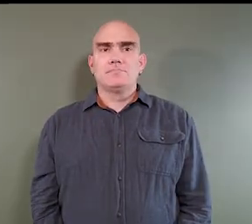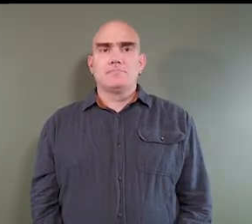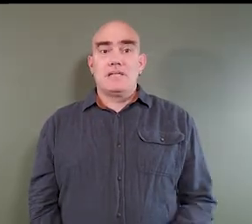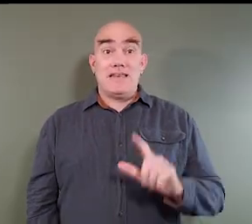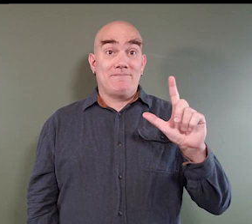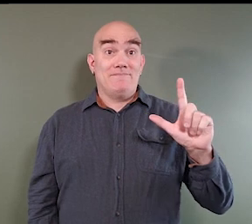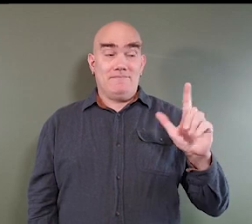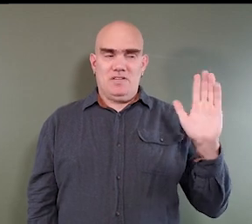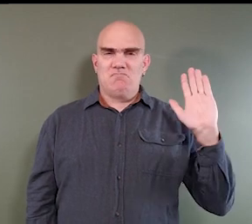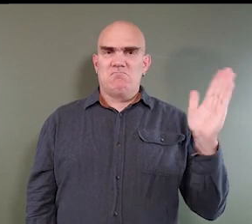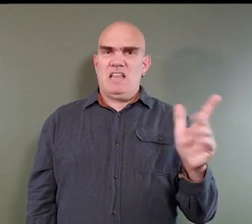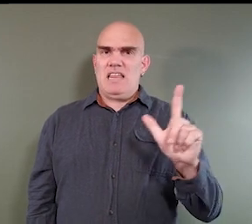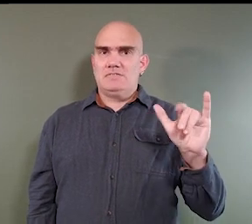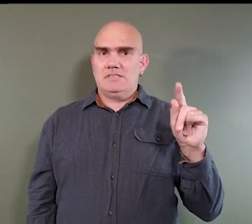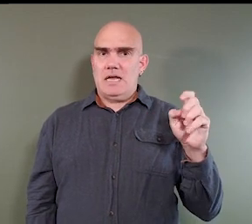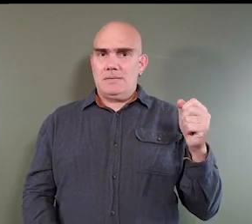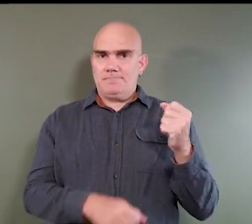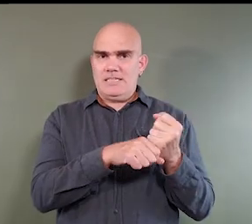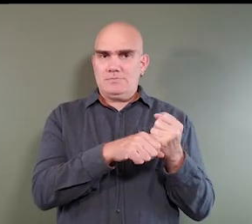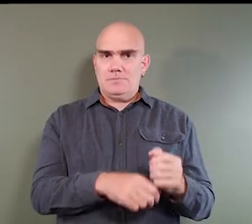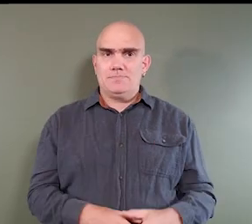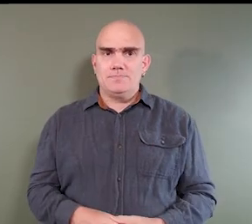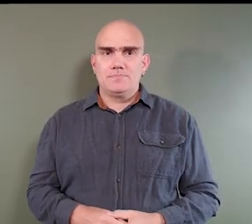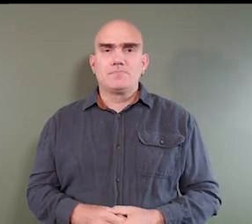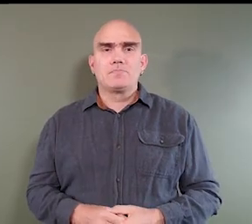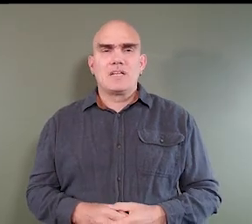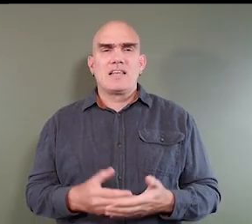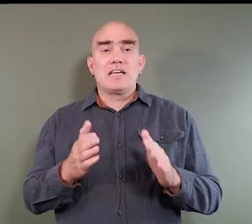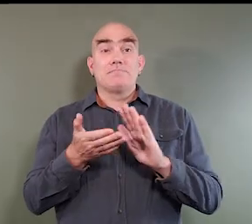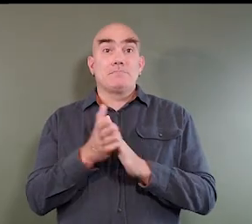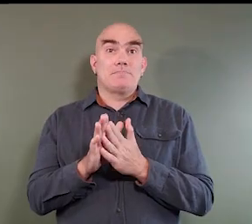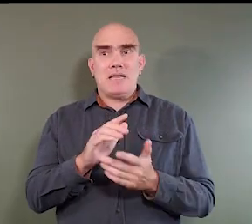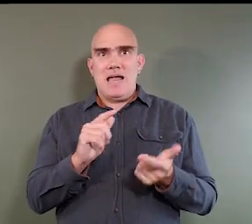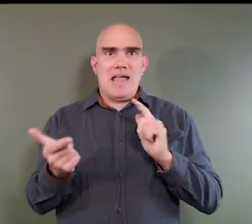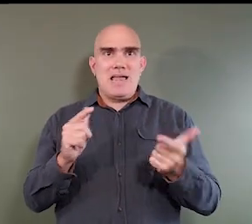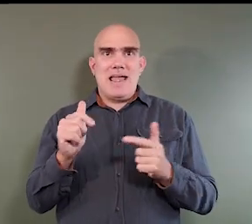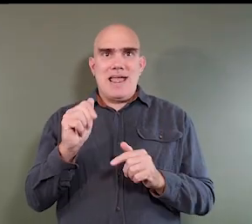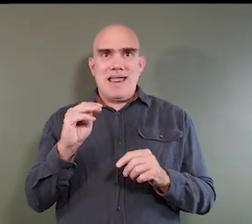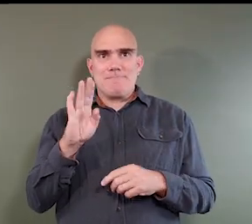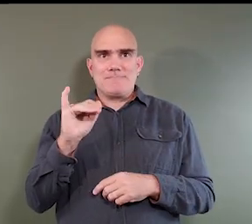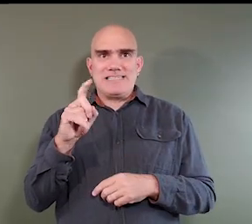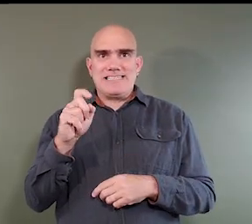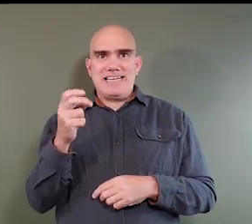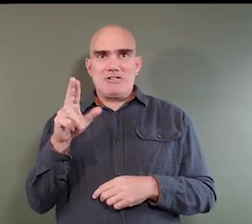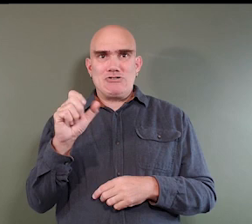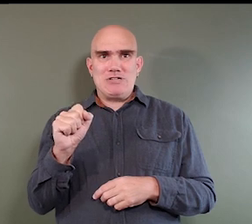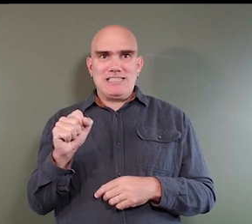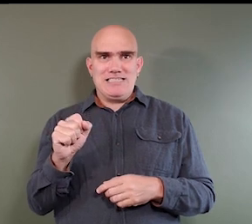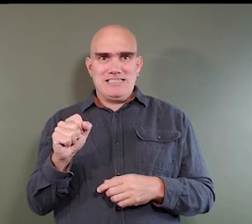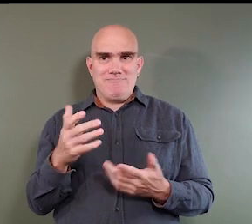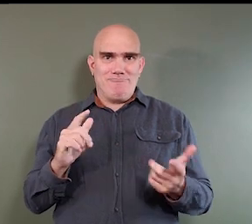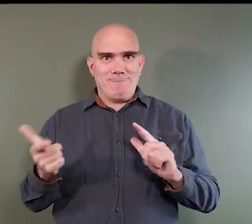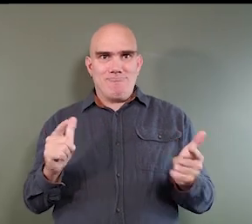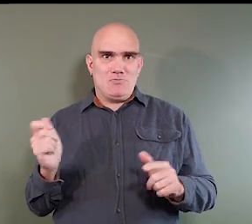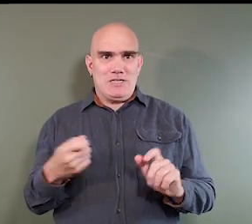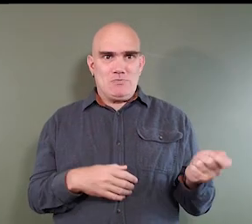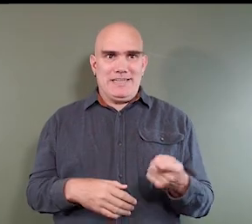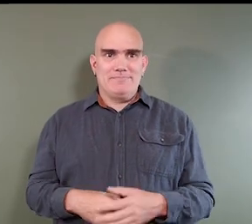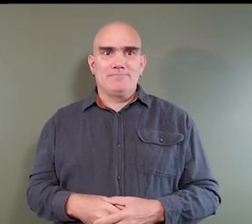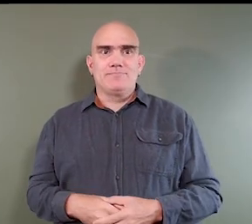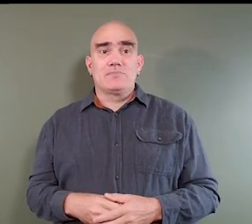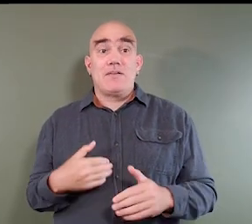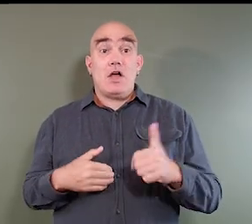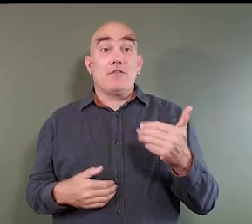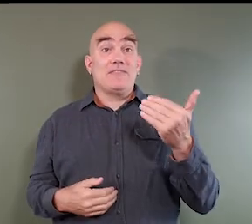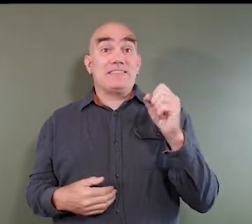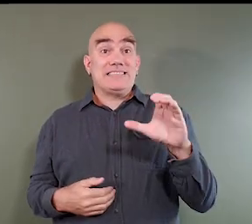Left hand, left side baseball. Let's become ambidextrous in the way we swing. You got another